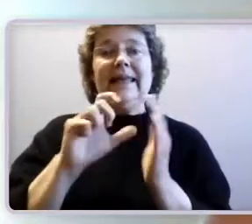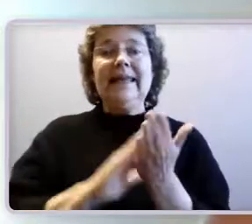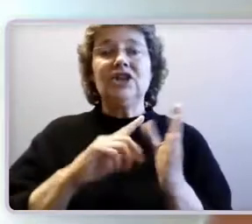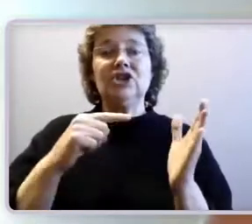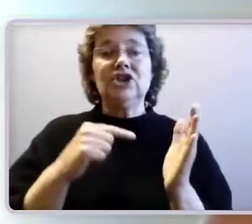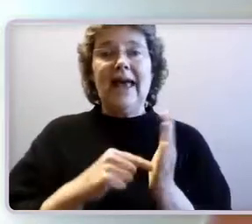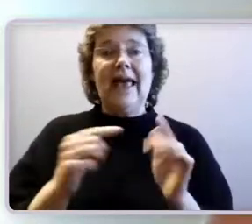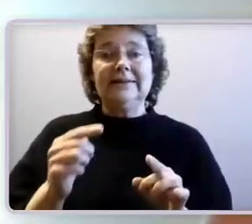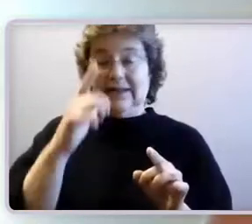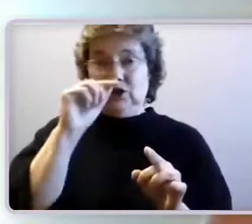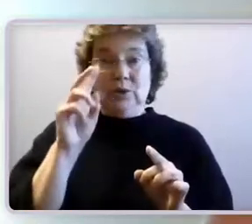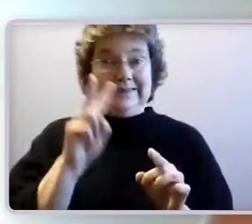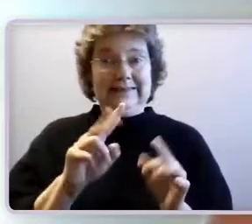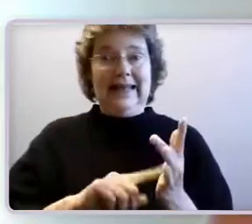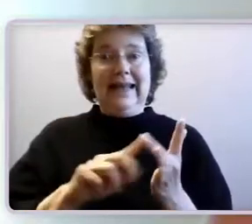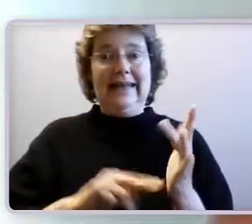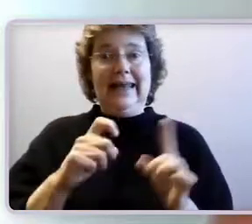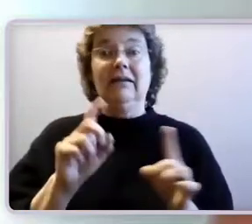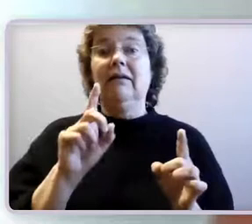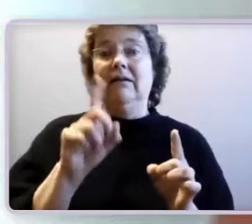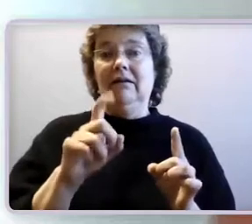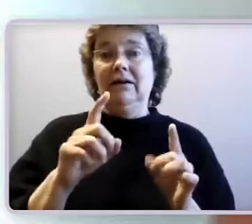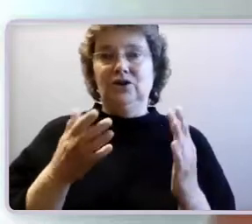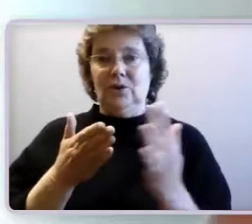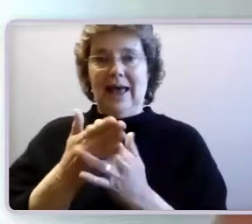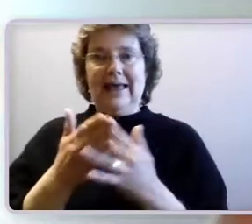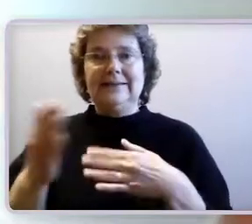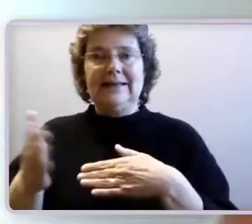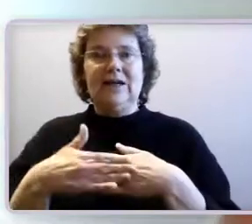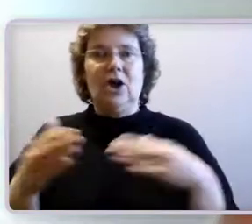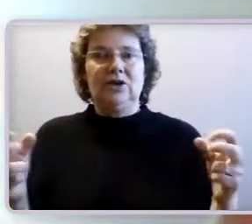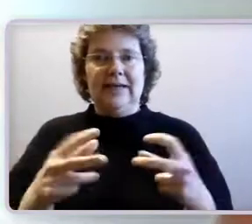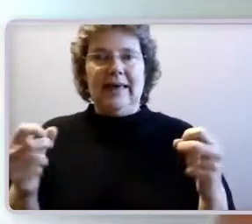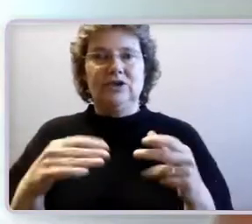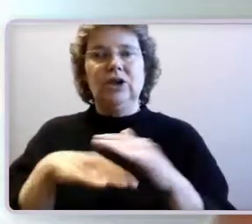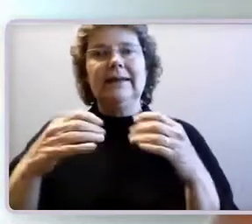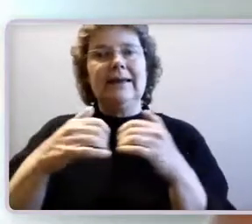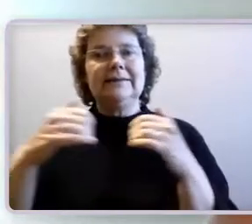will see a link that you can click to access the closed captioning in a separate browser.